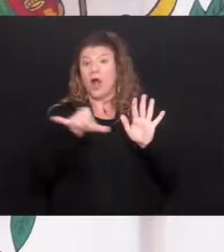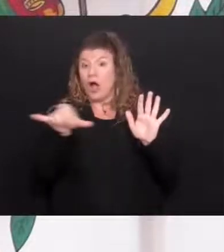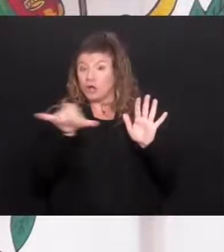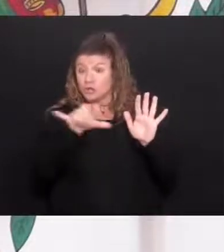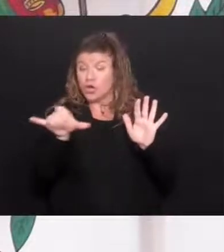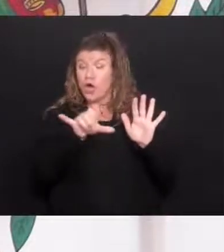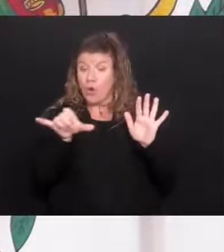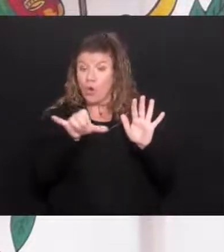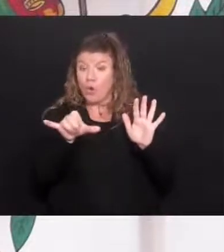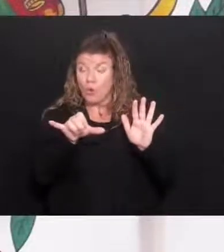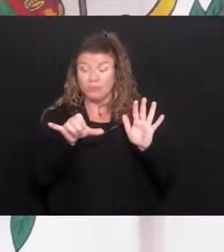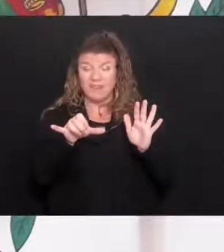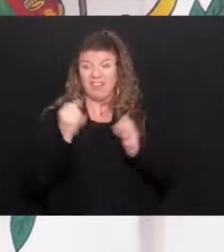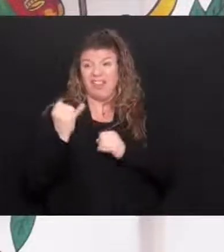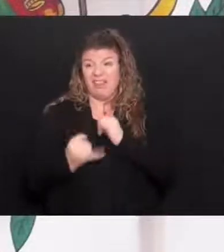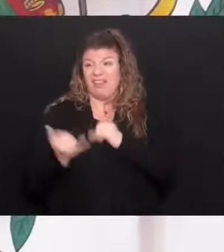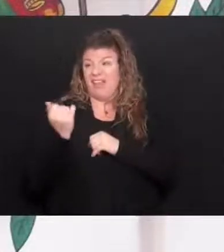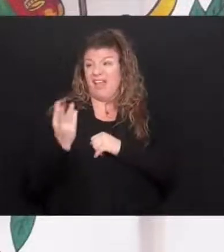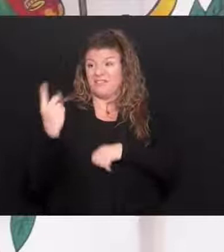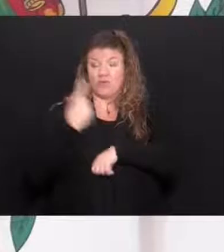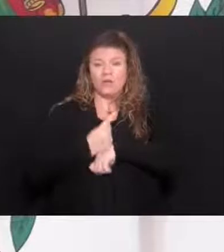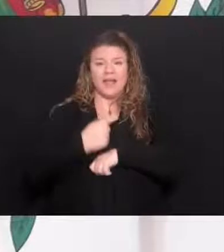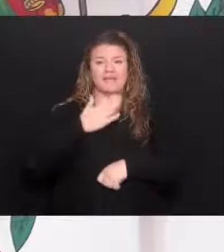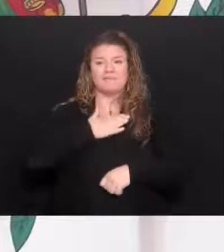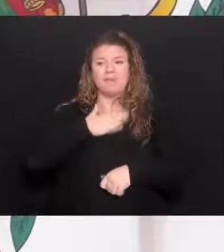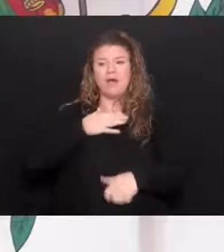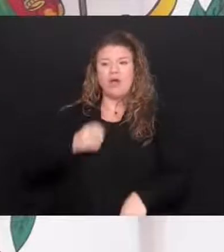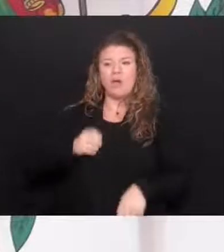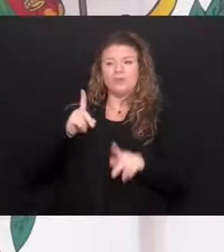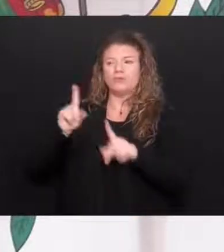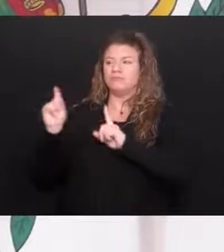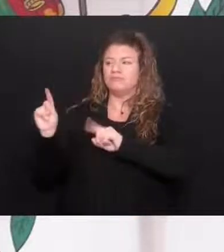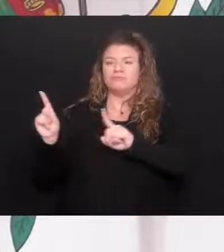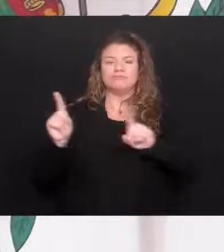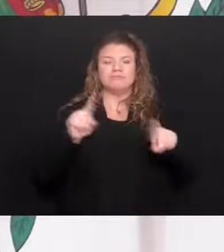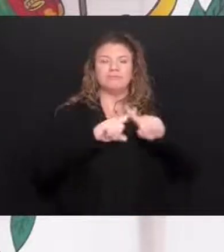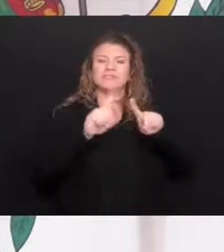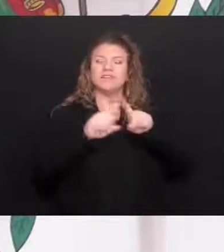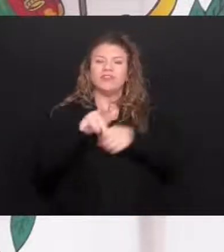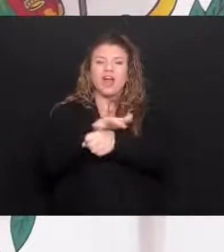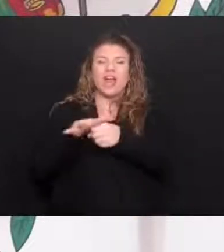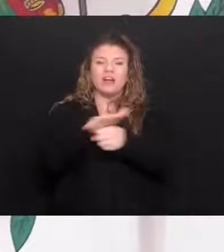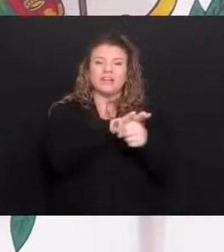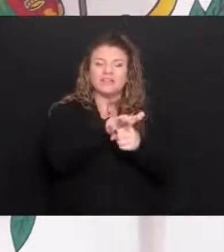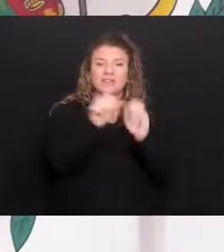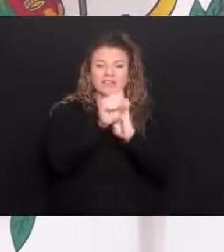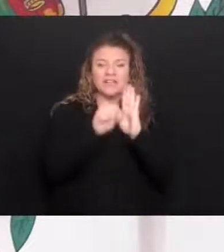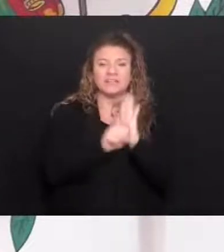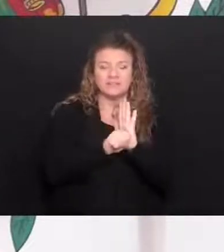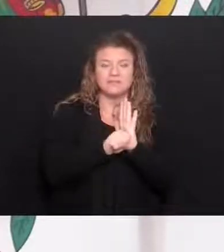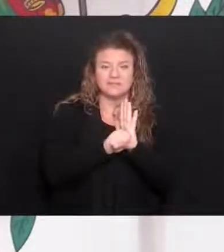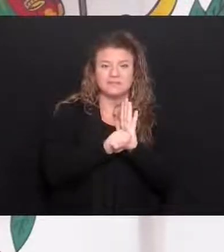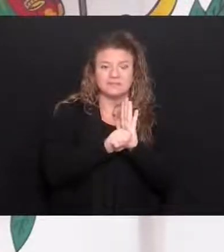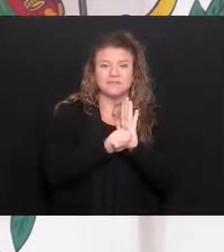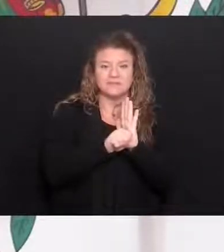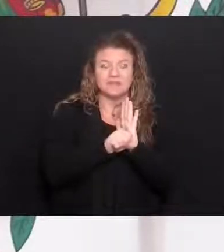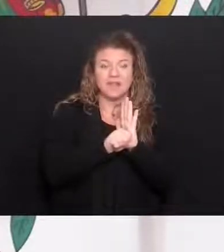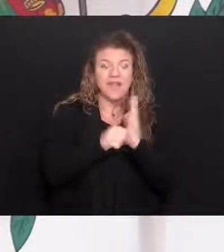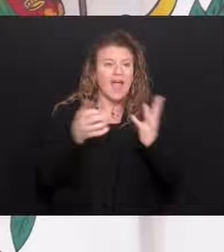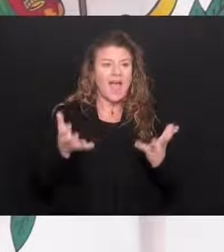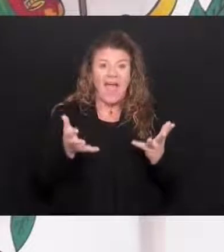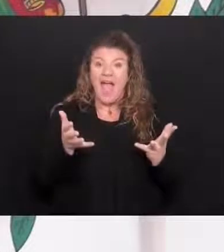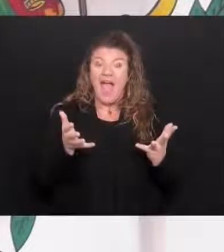now, last couple of days, I've had the opportunity to be out in different areas of our state and everything, and I